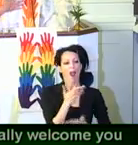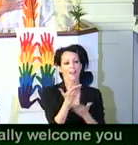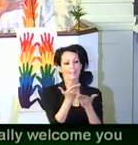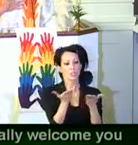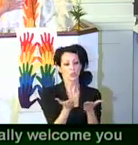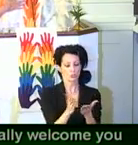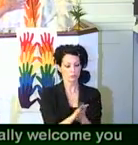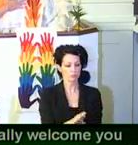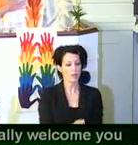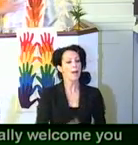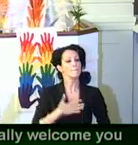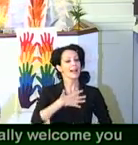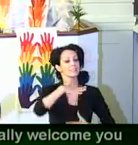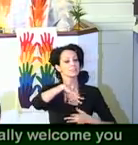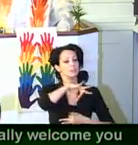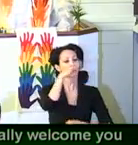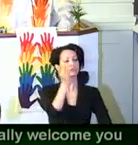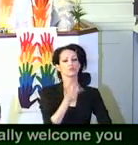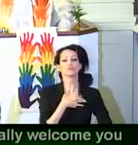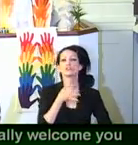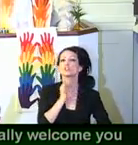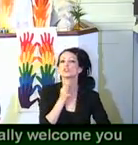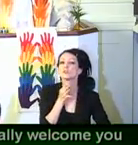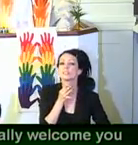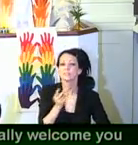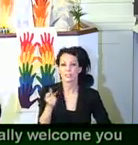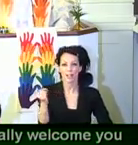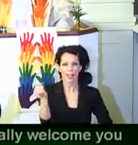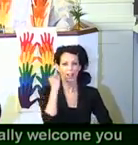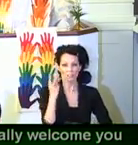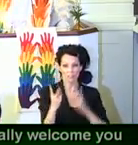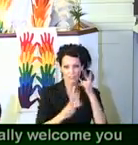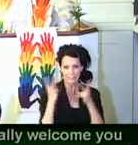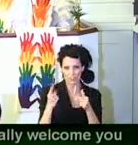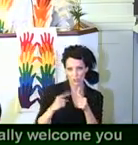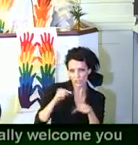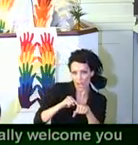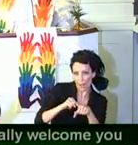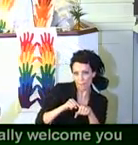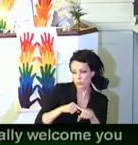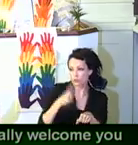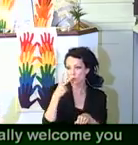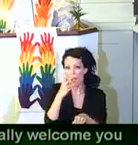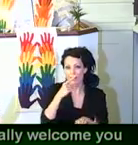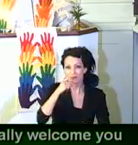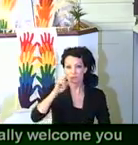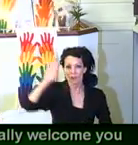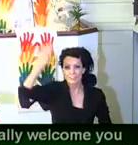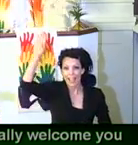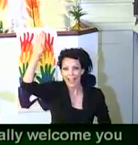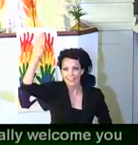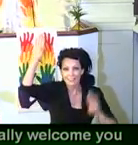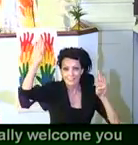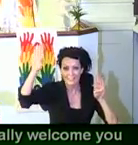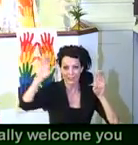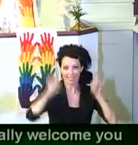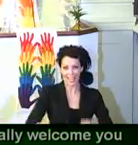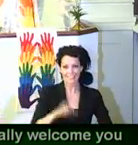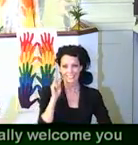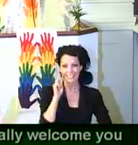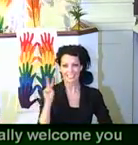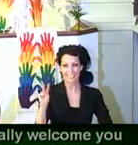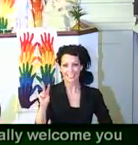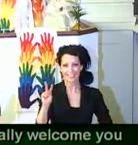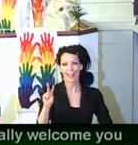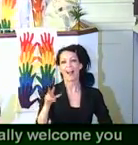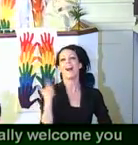indulge my spirit. If indeed you're with us for the very first time today, I wonder if you would just raise your heart, a hand gently for a moment so that we can see you, so that we